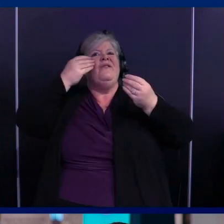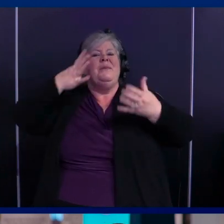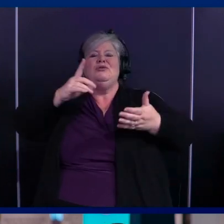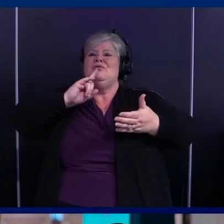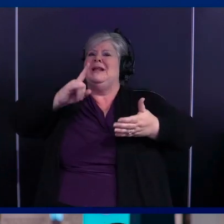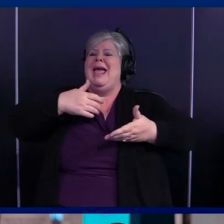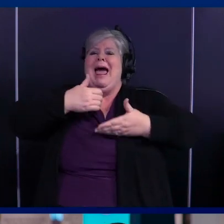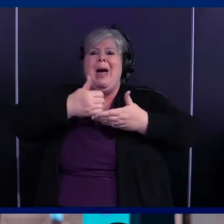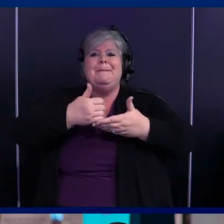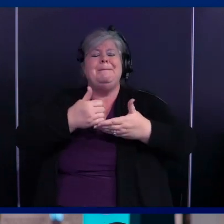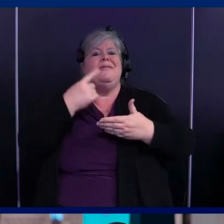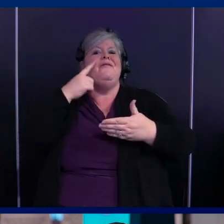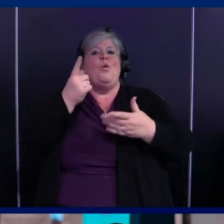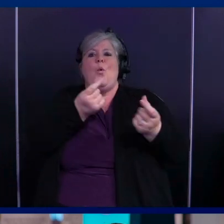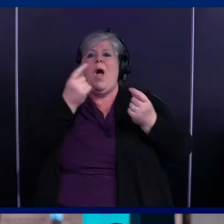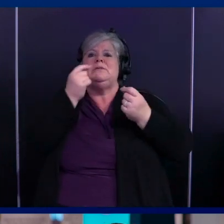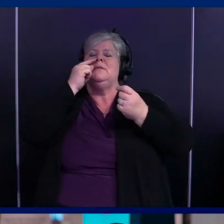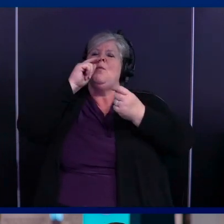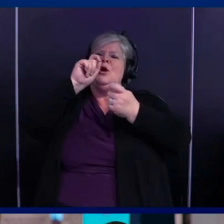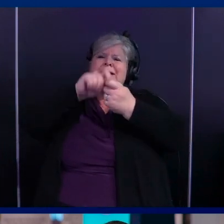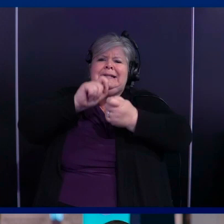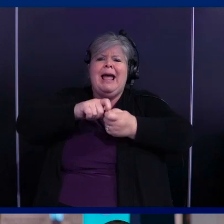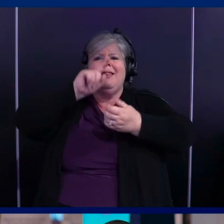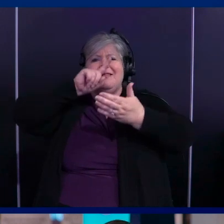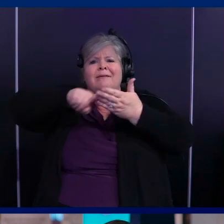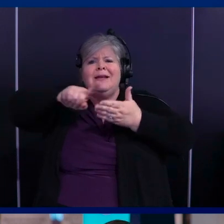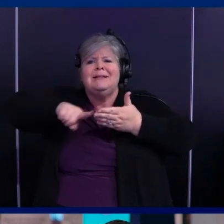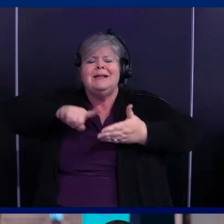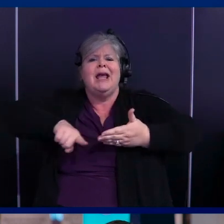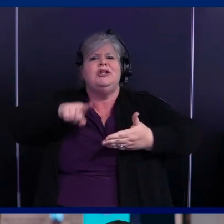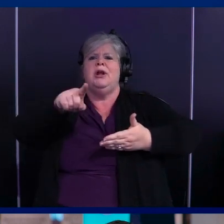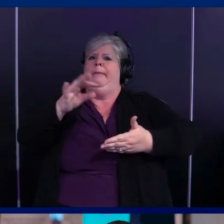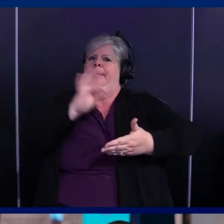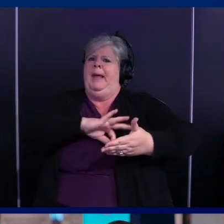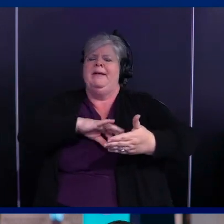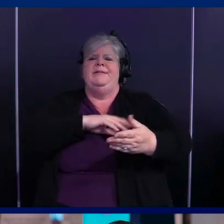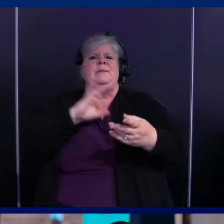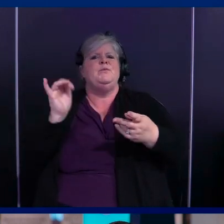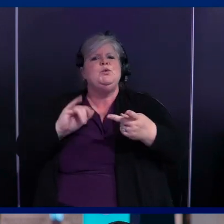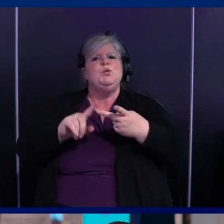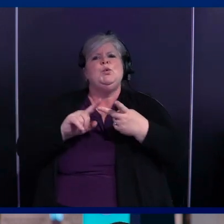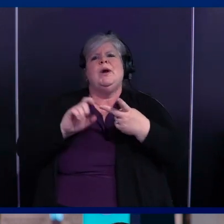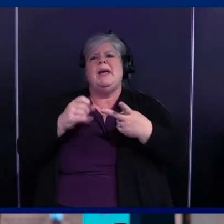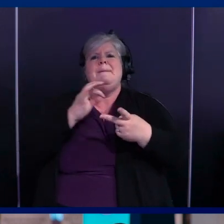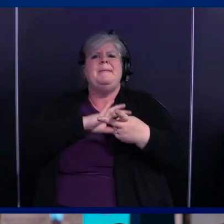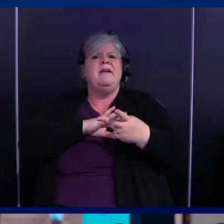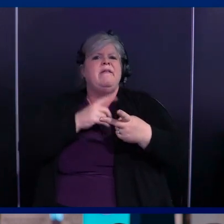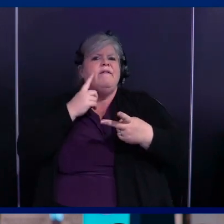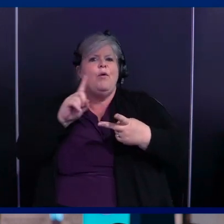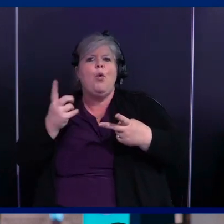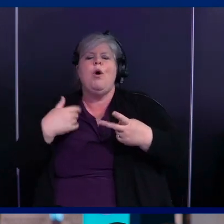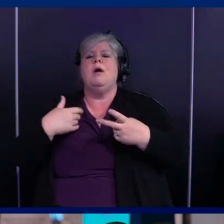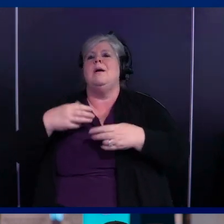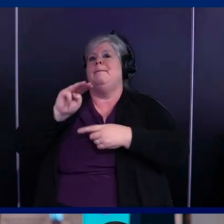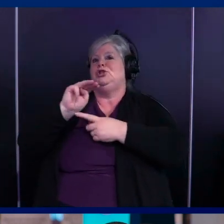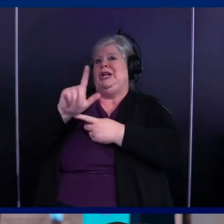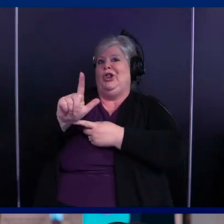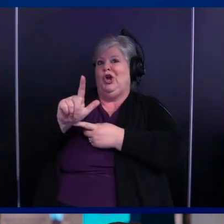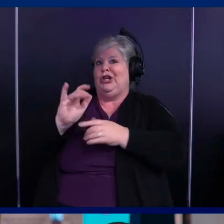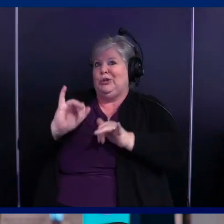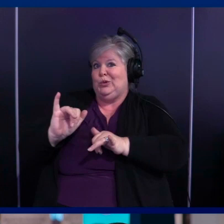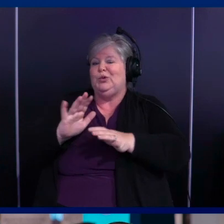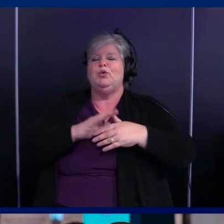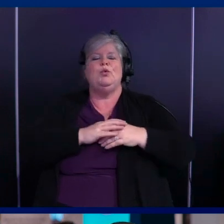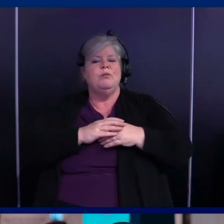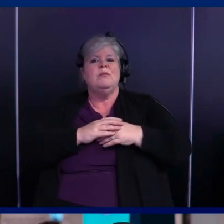doing detailed investigations. This is really useful for if you get into the machine learning game. But